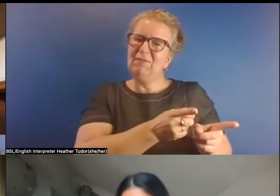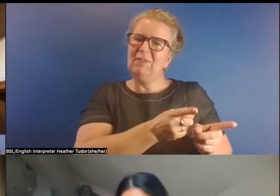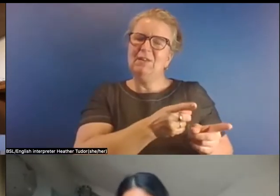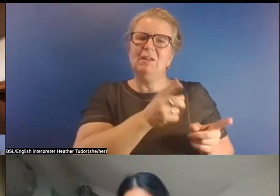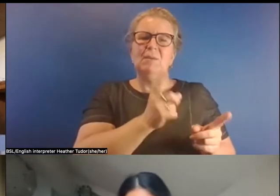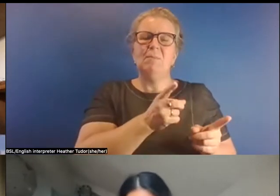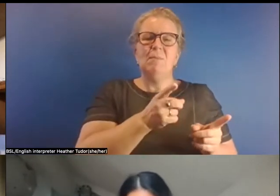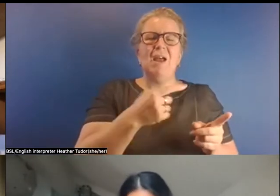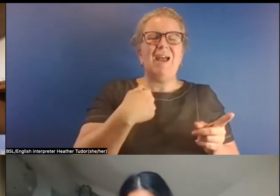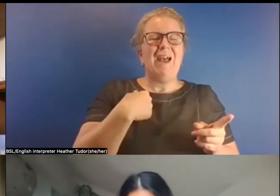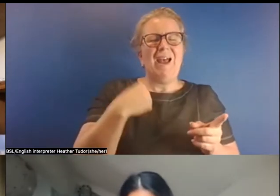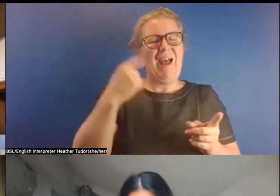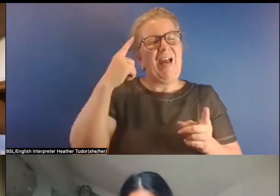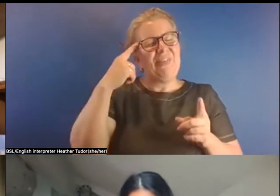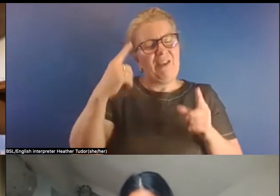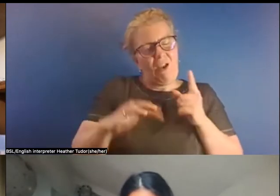Yeah.